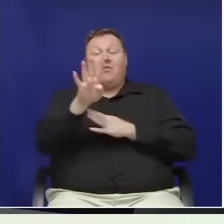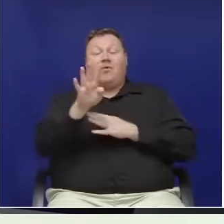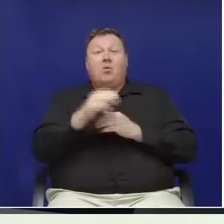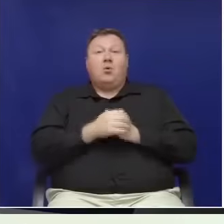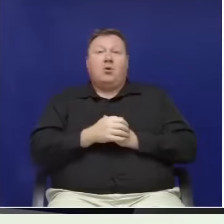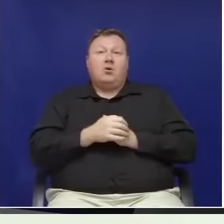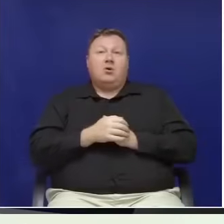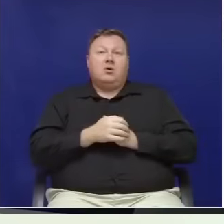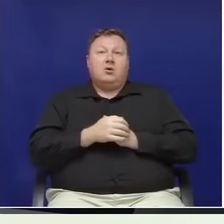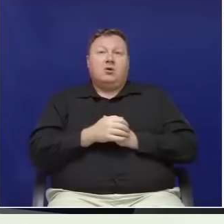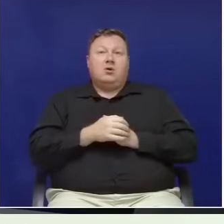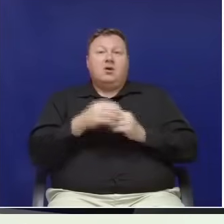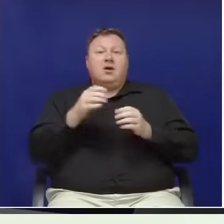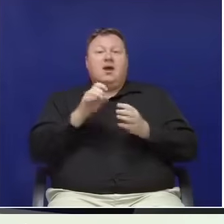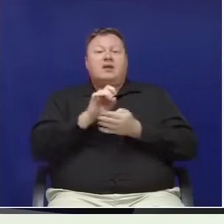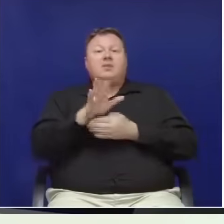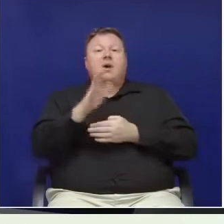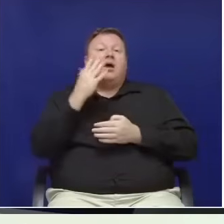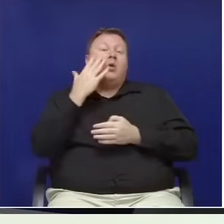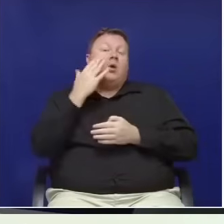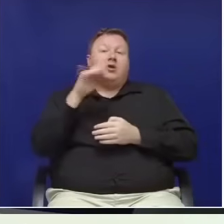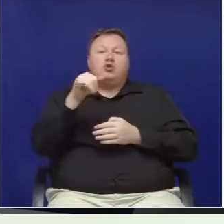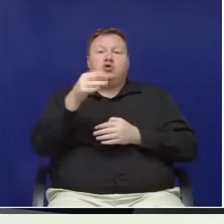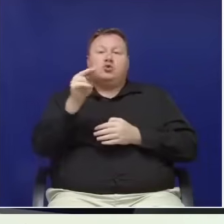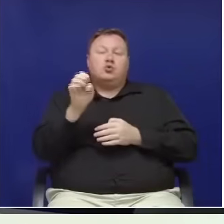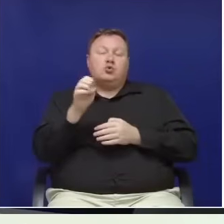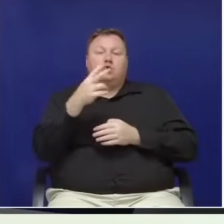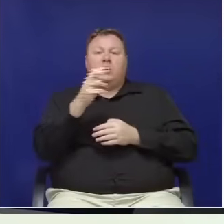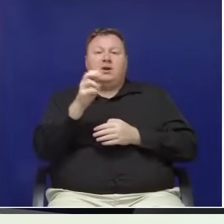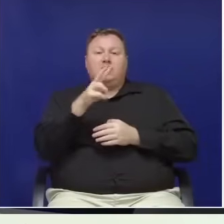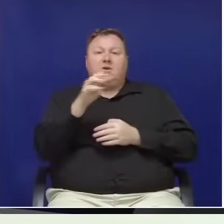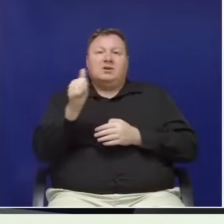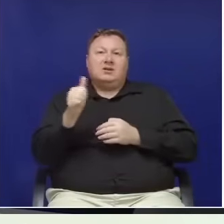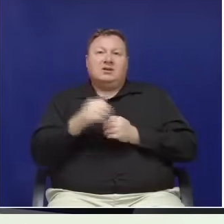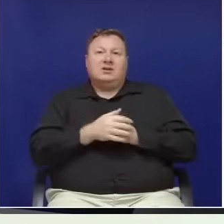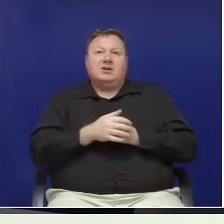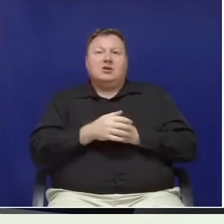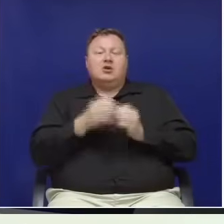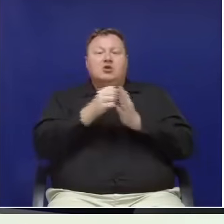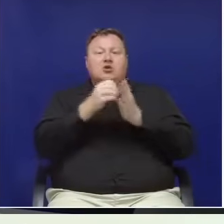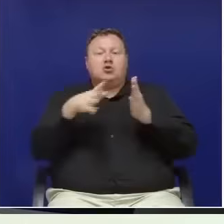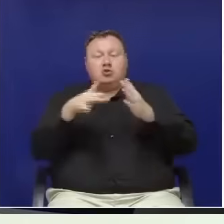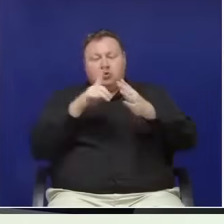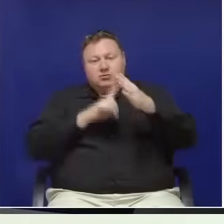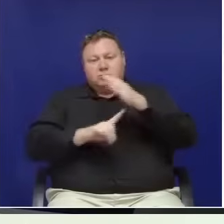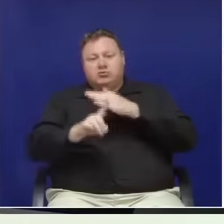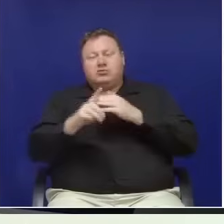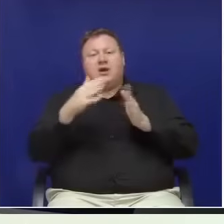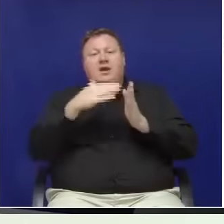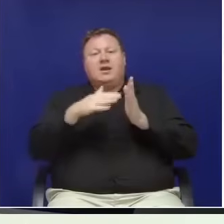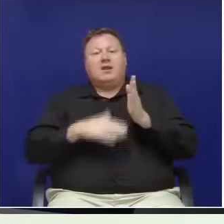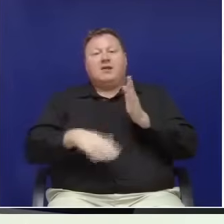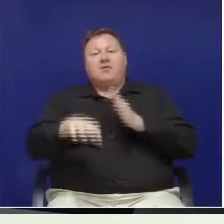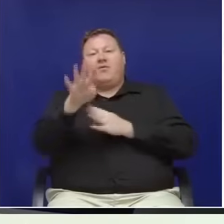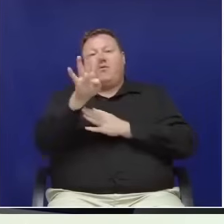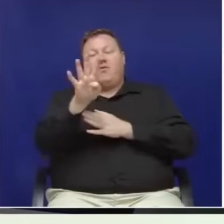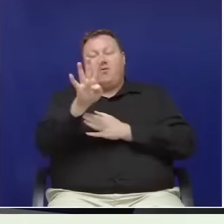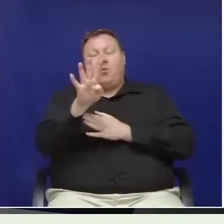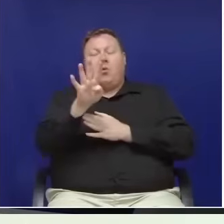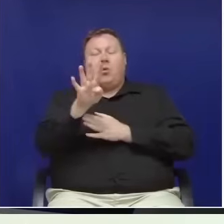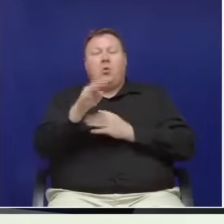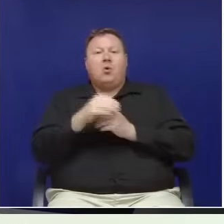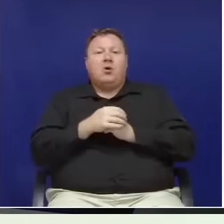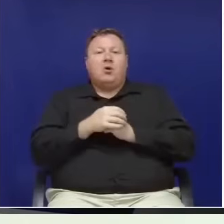which expires in June 2026, through student enrollment for the Level 4 program will remain